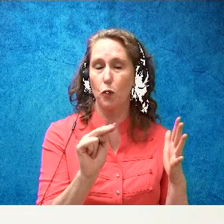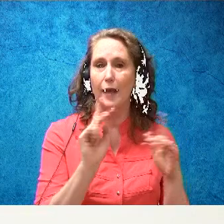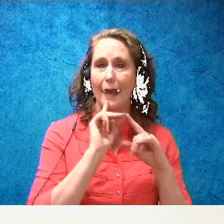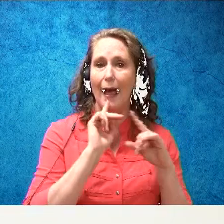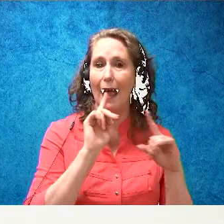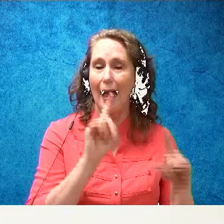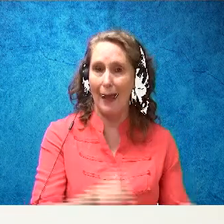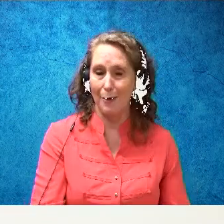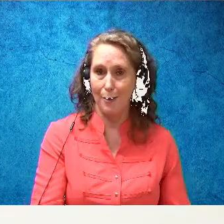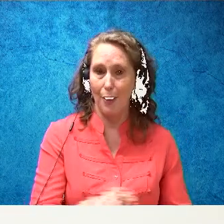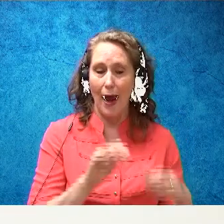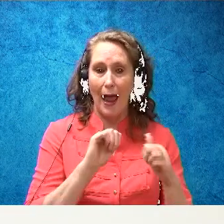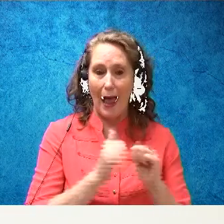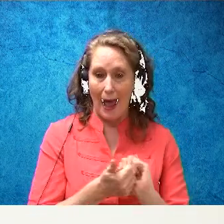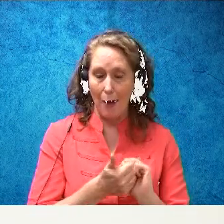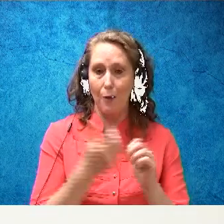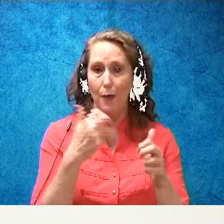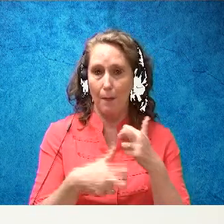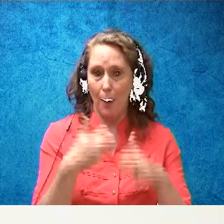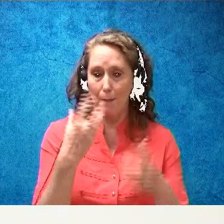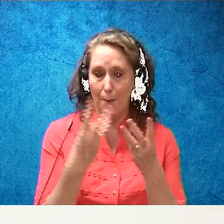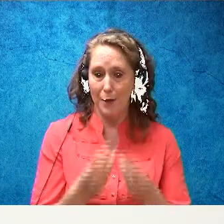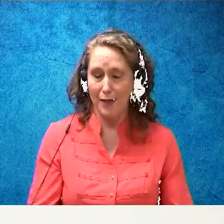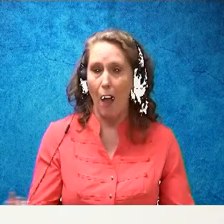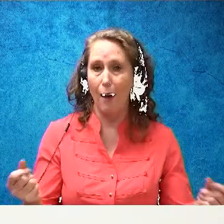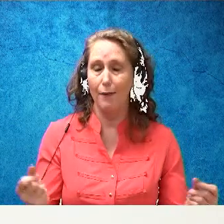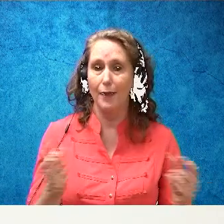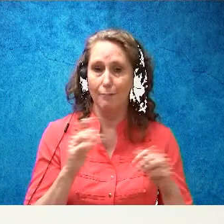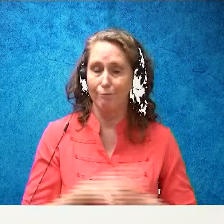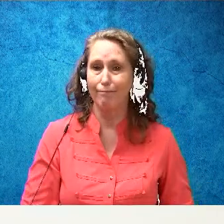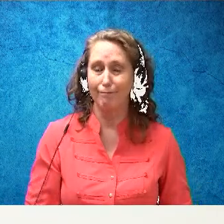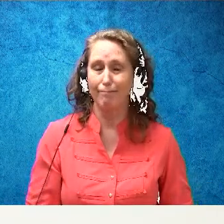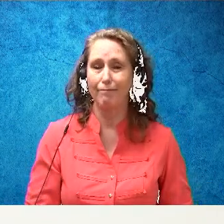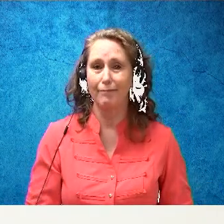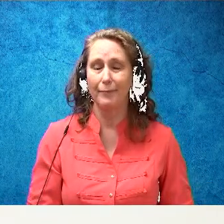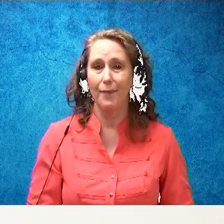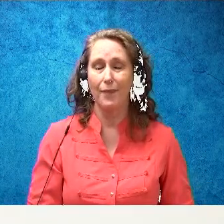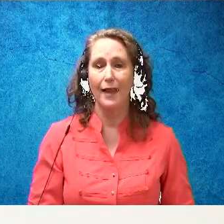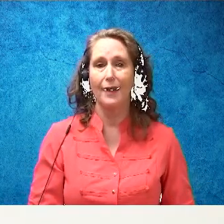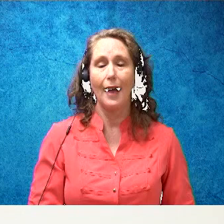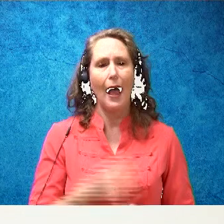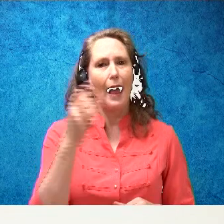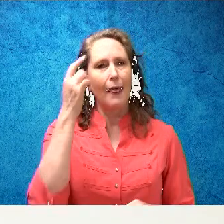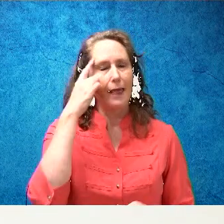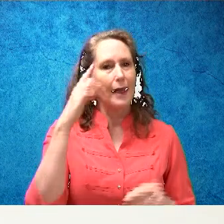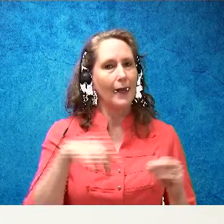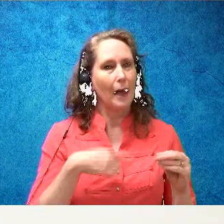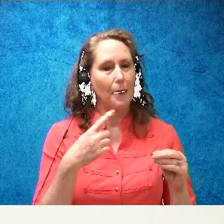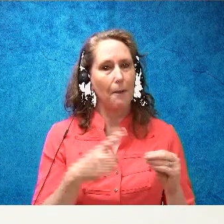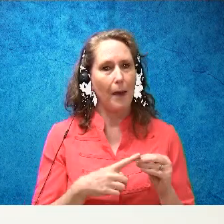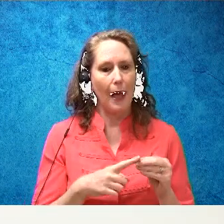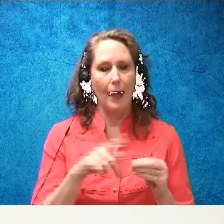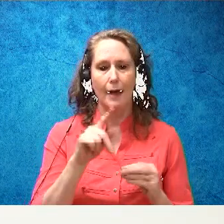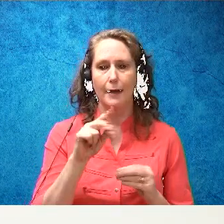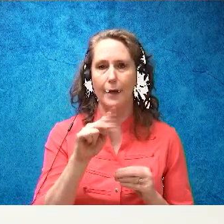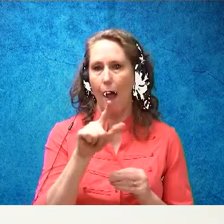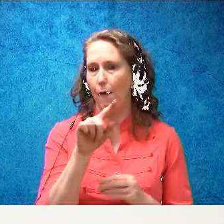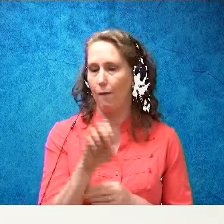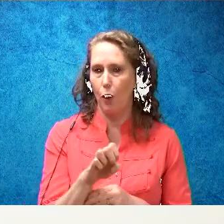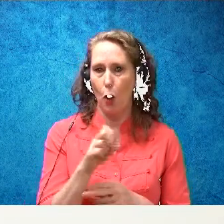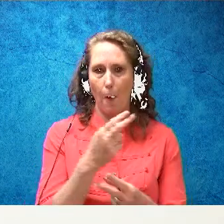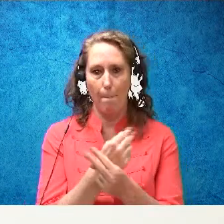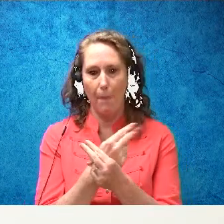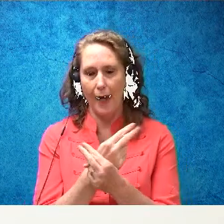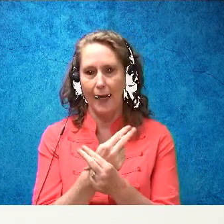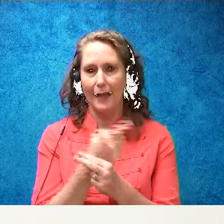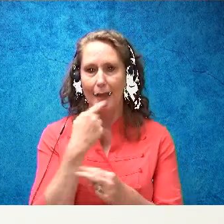so the answer to your problem, how you solve the problem. Okay, so let's think about Knuffle Bunny, and let's